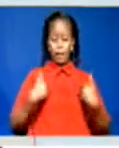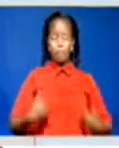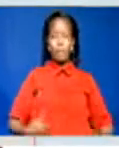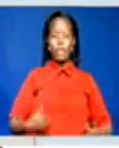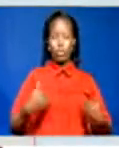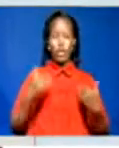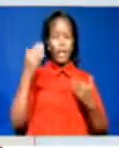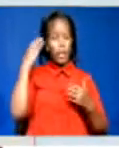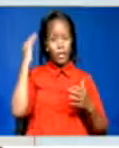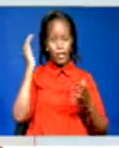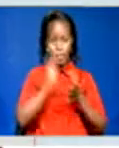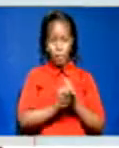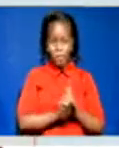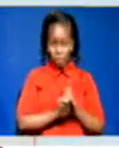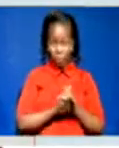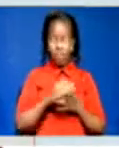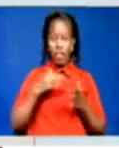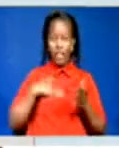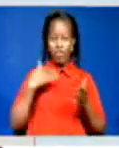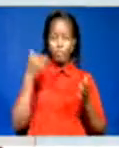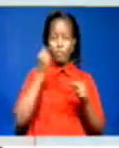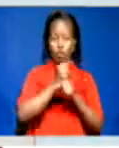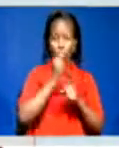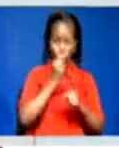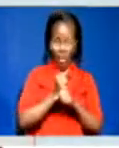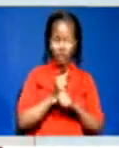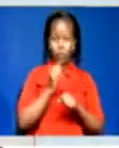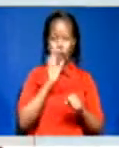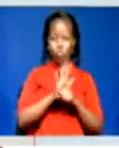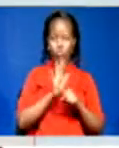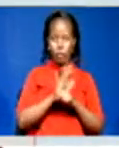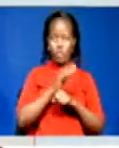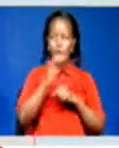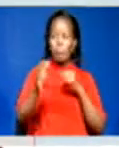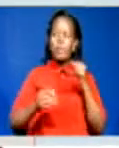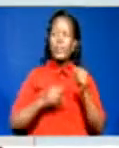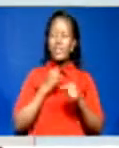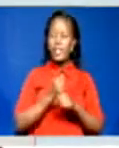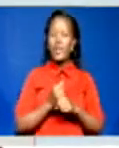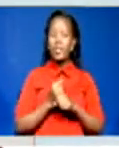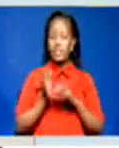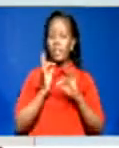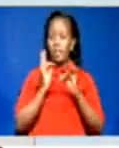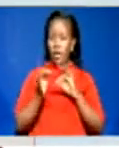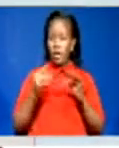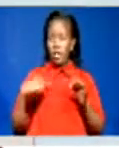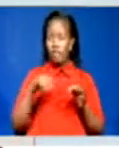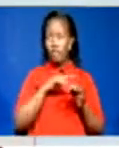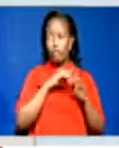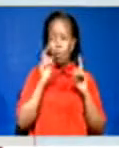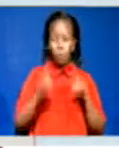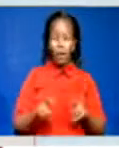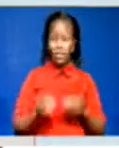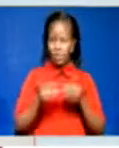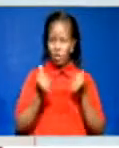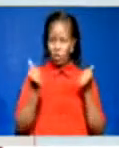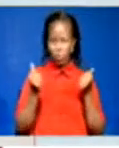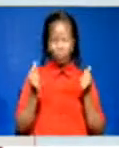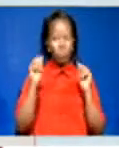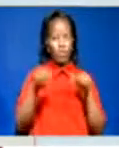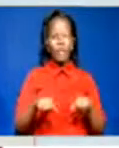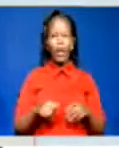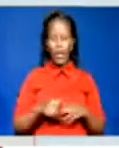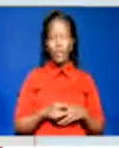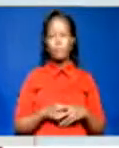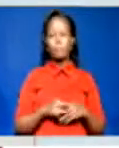having been in the real estate sector for some time, if we are to deal with them head on, we would solve this problem. I think I